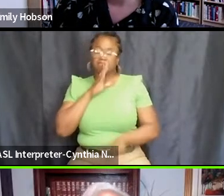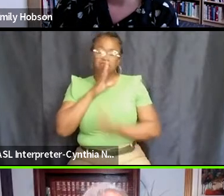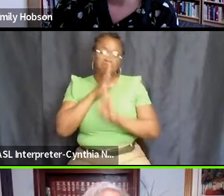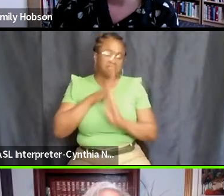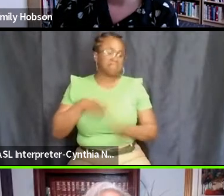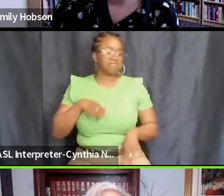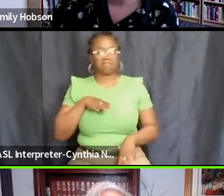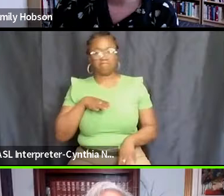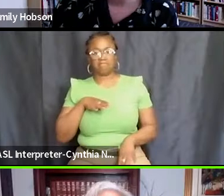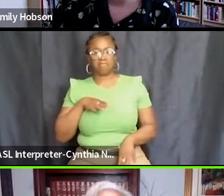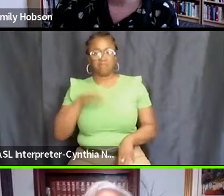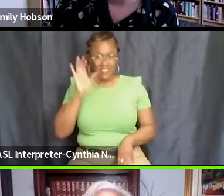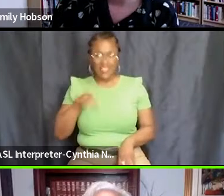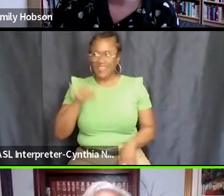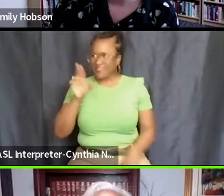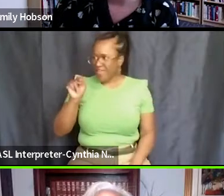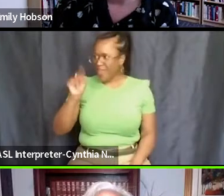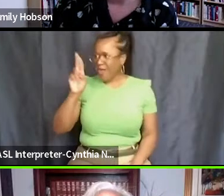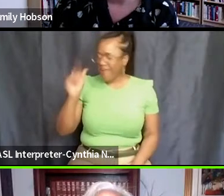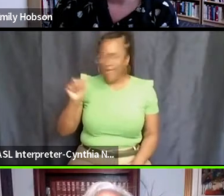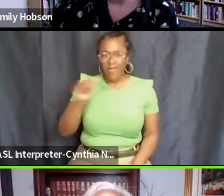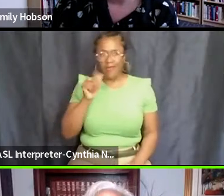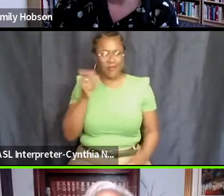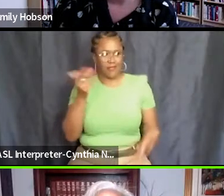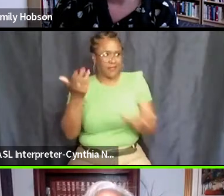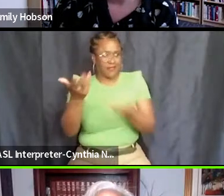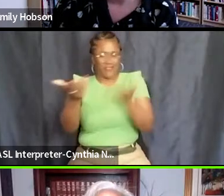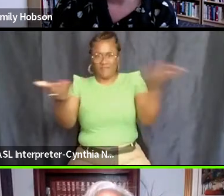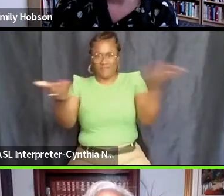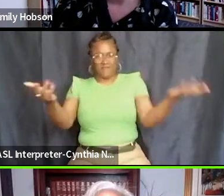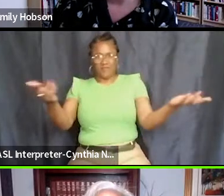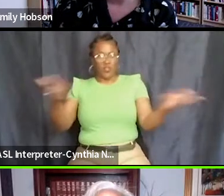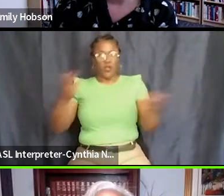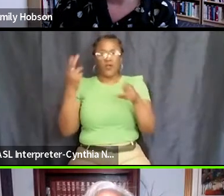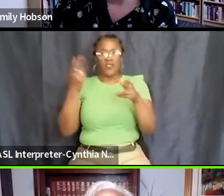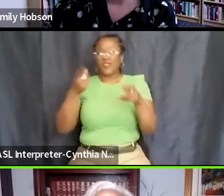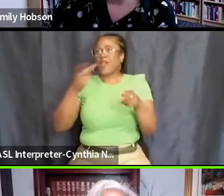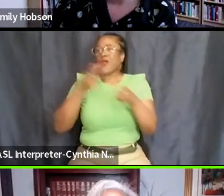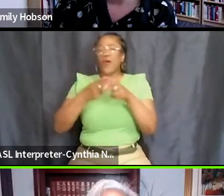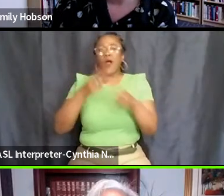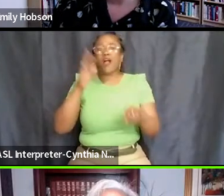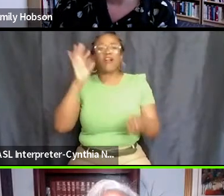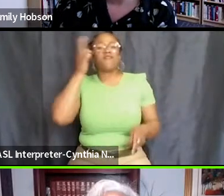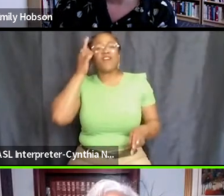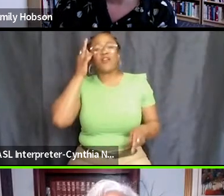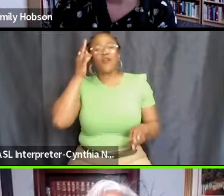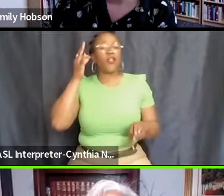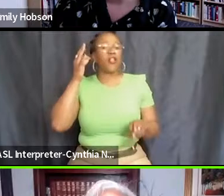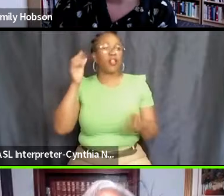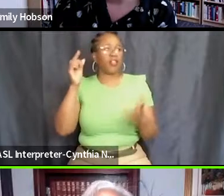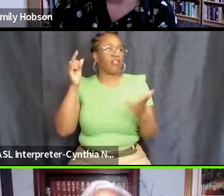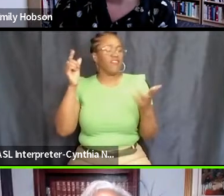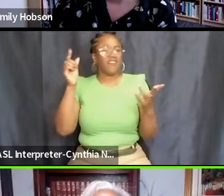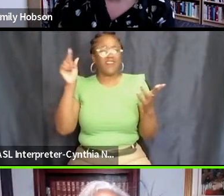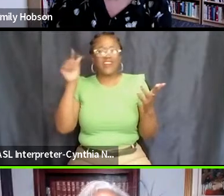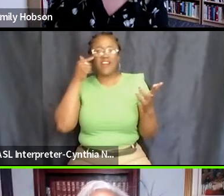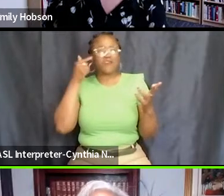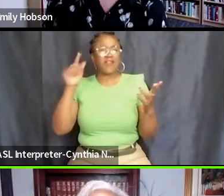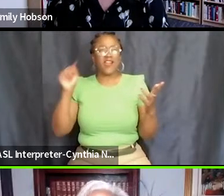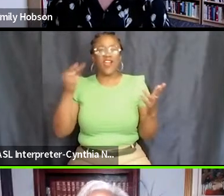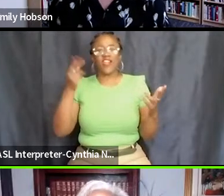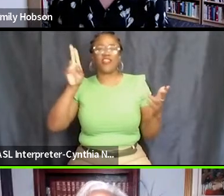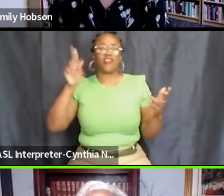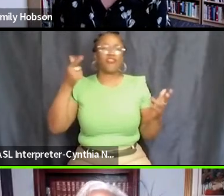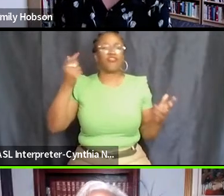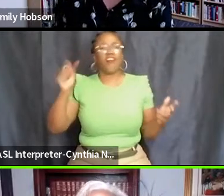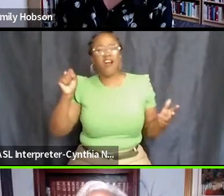silent. And this is the NRA of calling the federal government, you know, jackbooted thugs, government thugs,